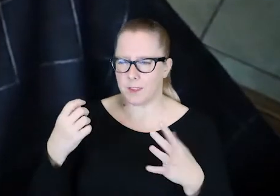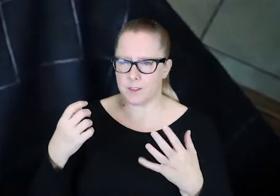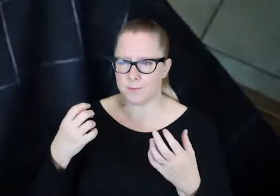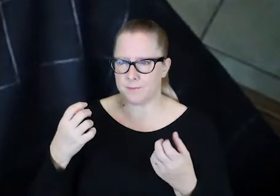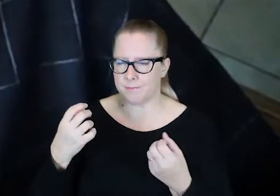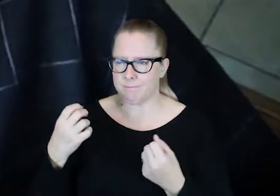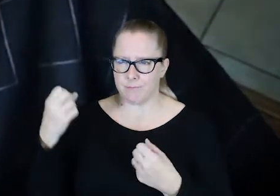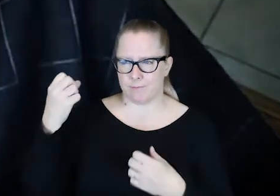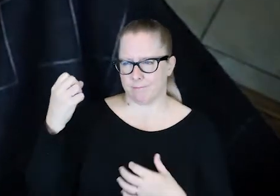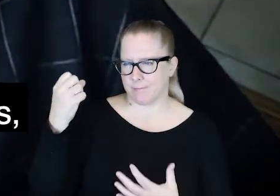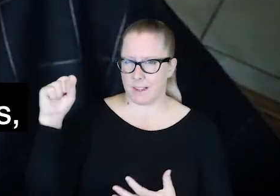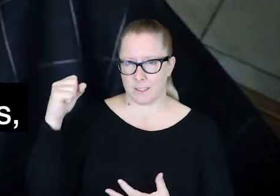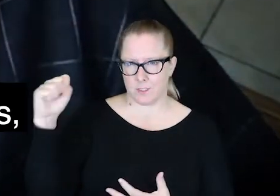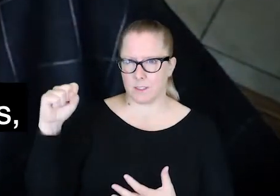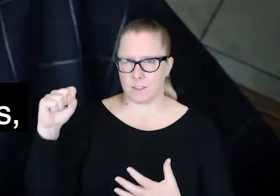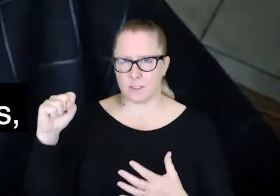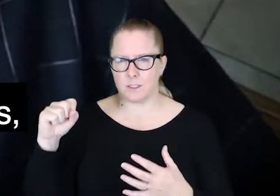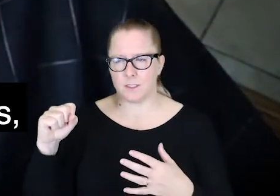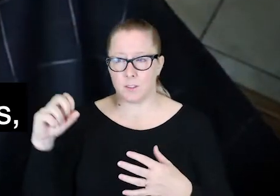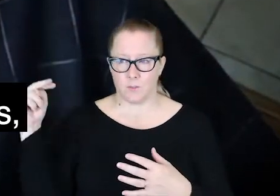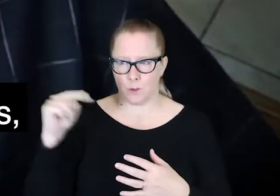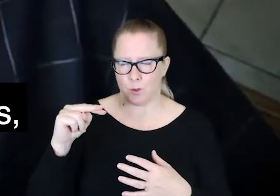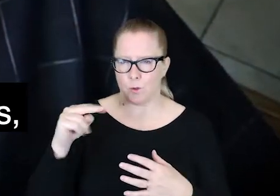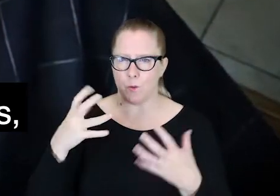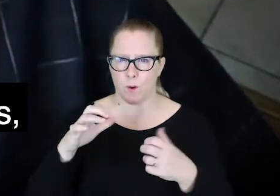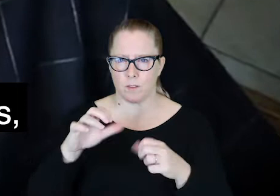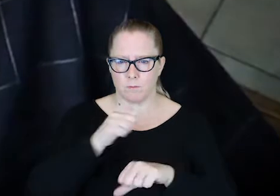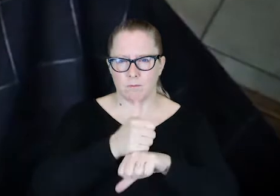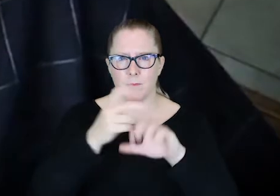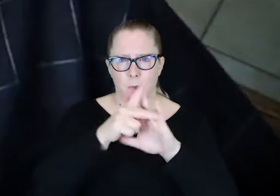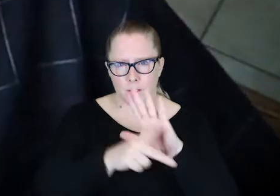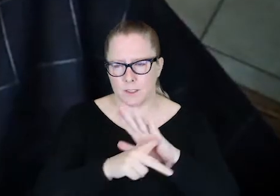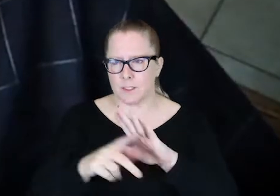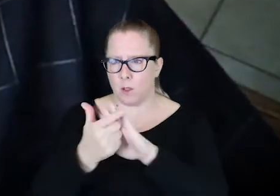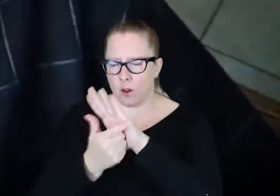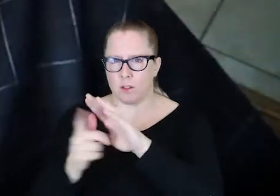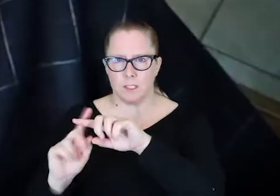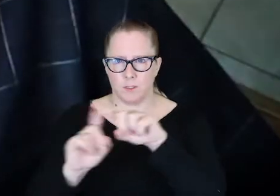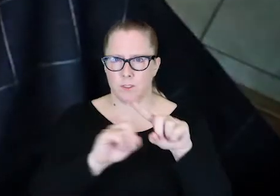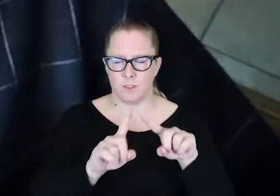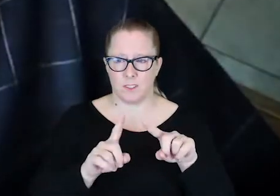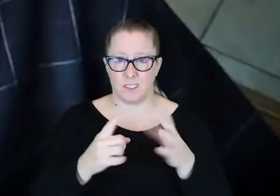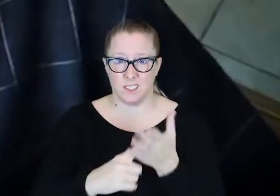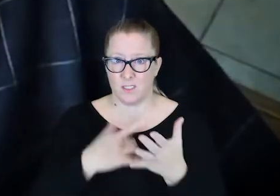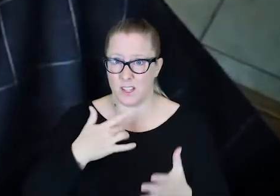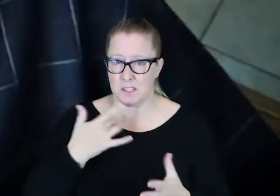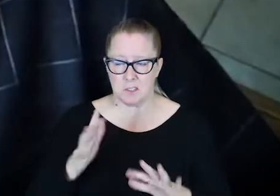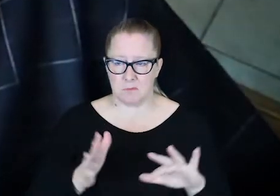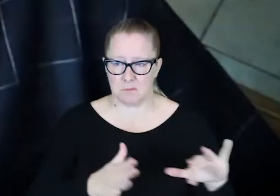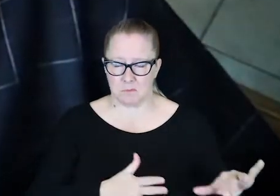to tackle policies and we don't talk enough about feelings. And feelings are important because those are the things that make